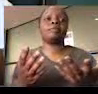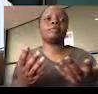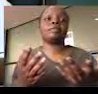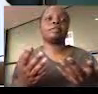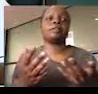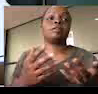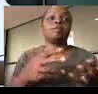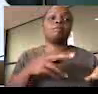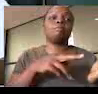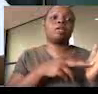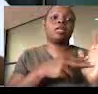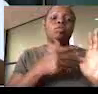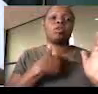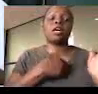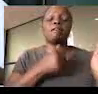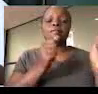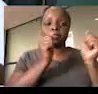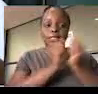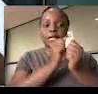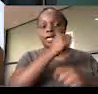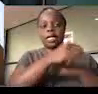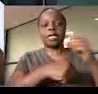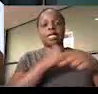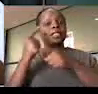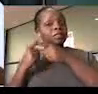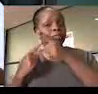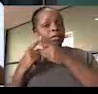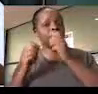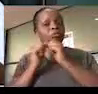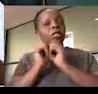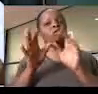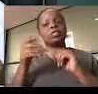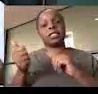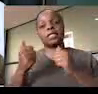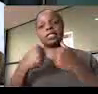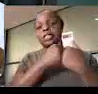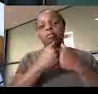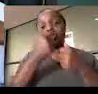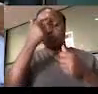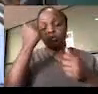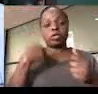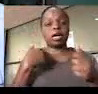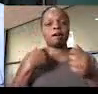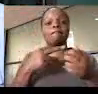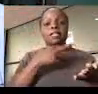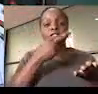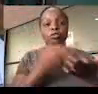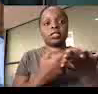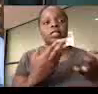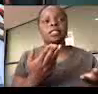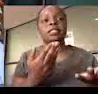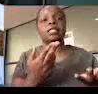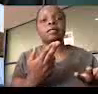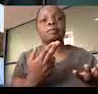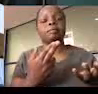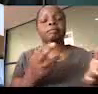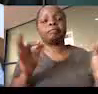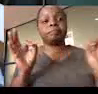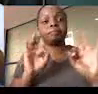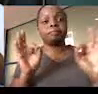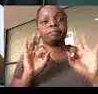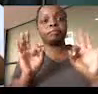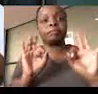they won't be there for you. Actually, especially this time of COVID, we find that not many people are supposed to mingle or maybe